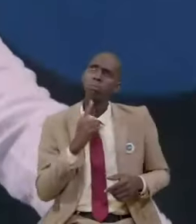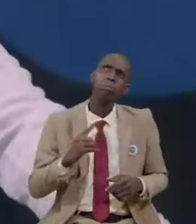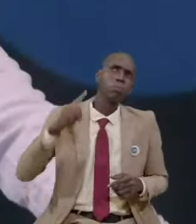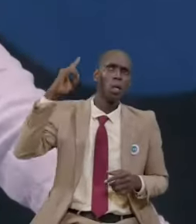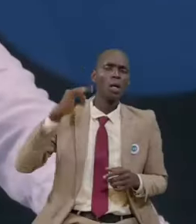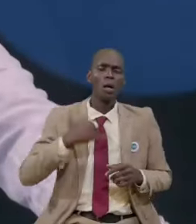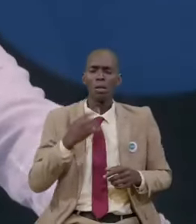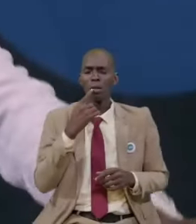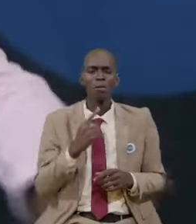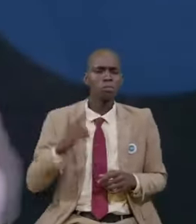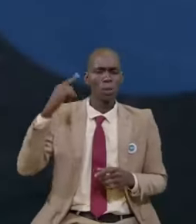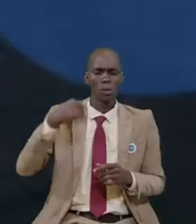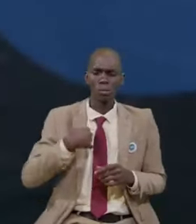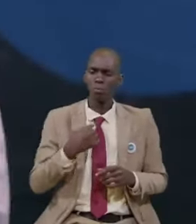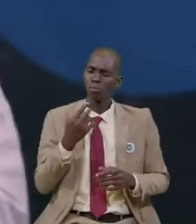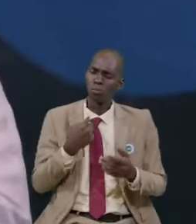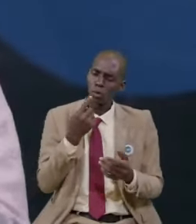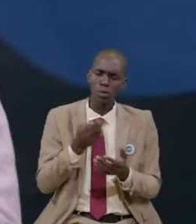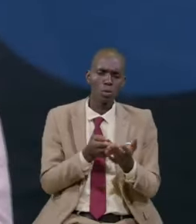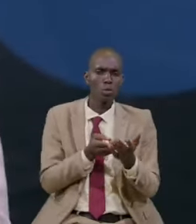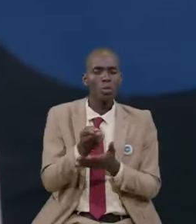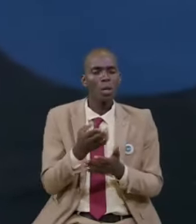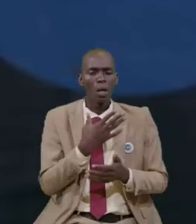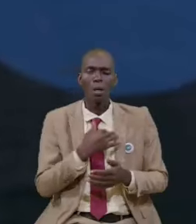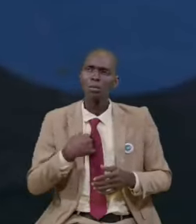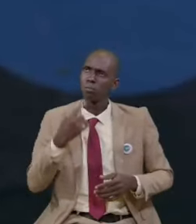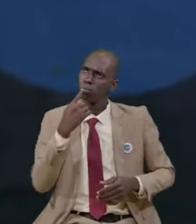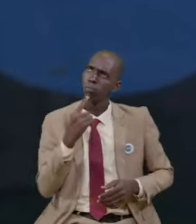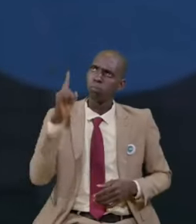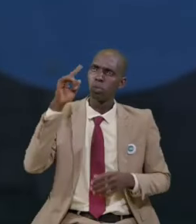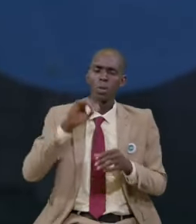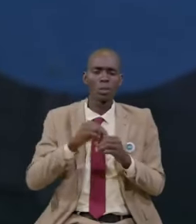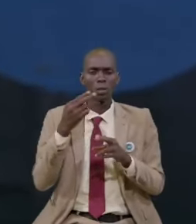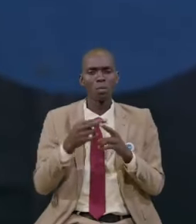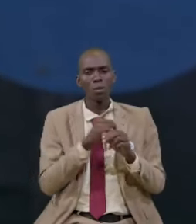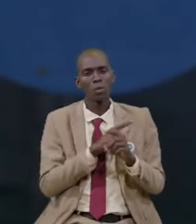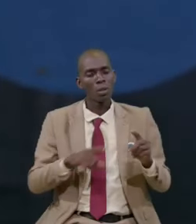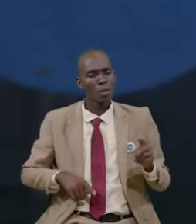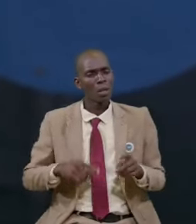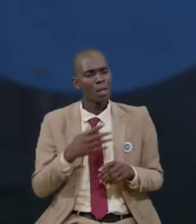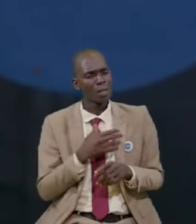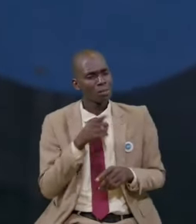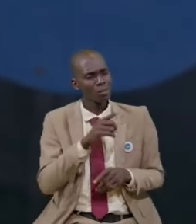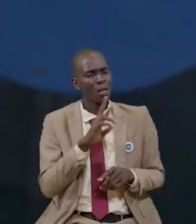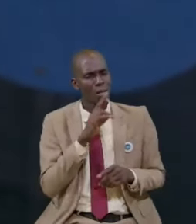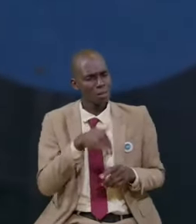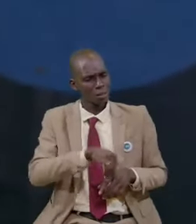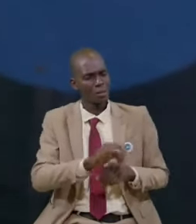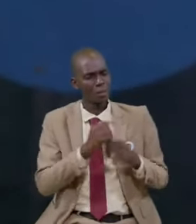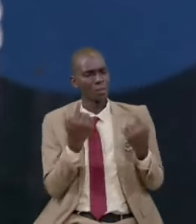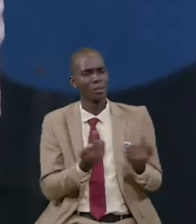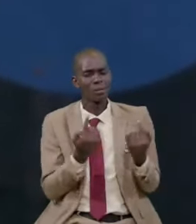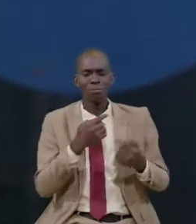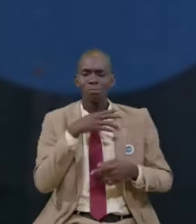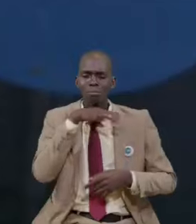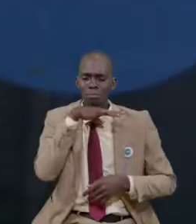they're sworn in the name of the Lord. And they are sinful, and they are defiled, and they are evil. They